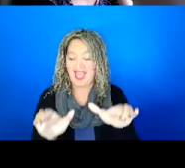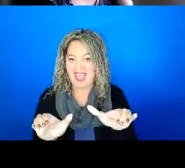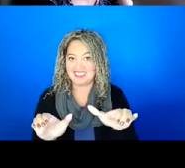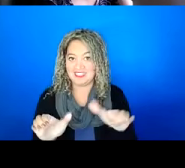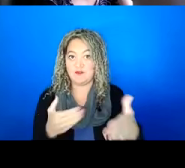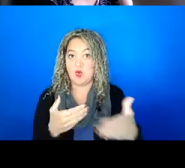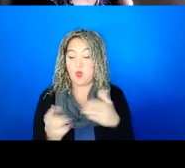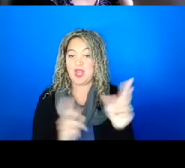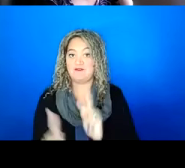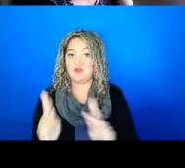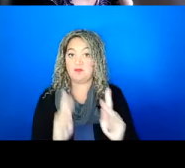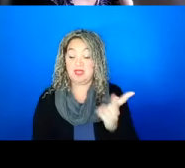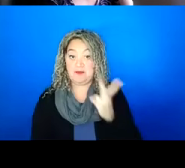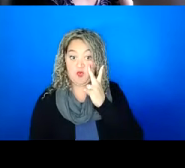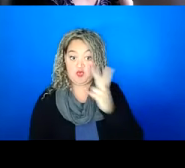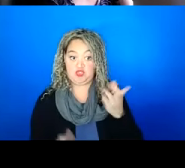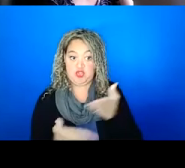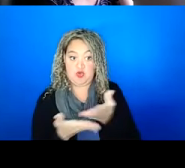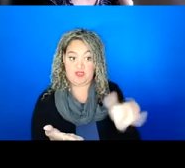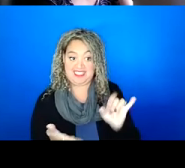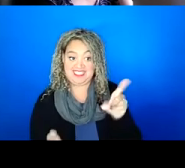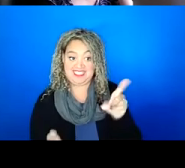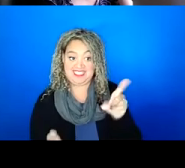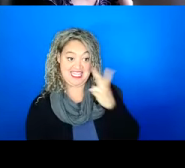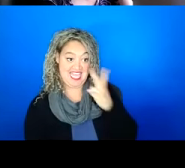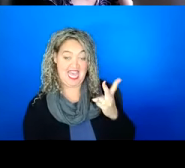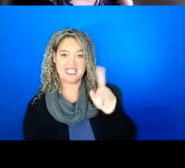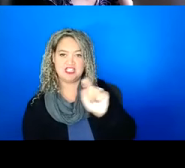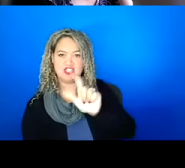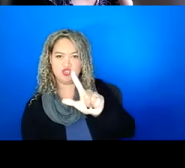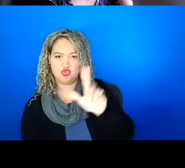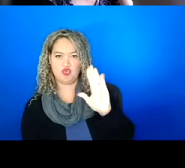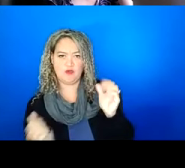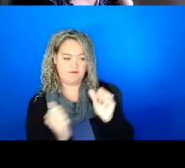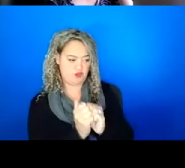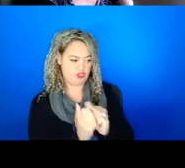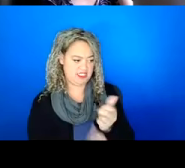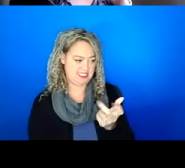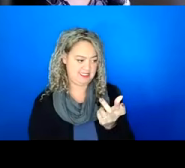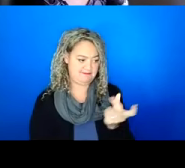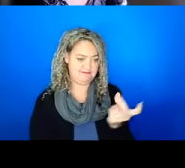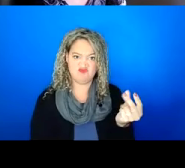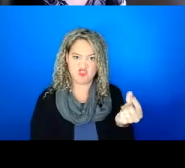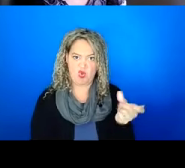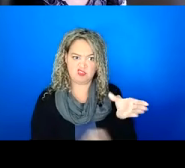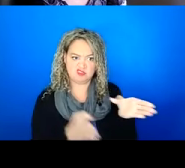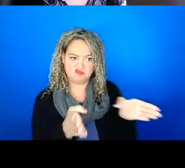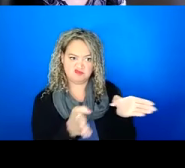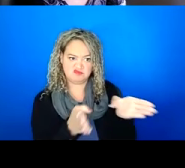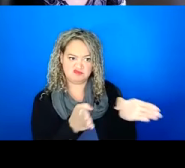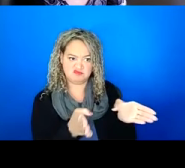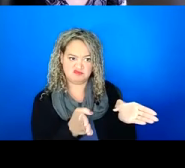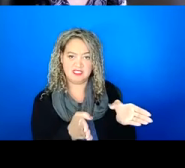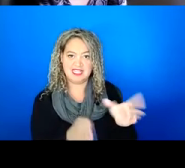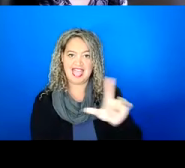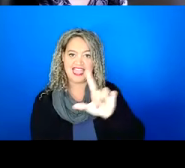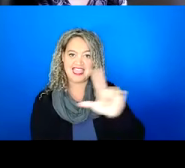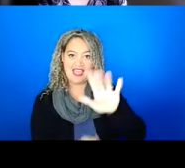people were viewing objects like this, a tool versus an object like that. It's the left middle temporal